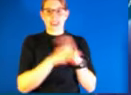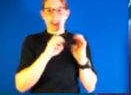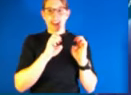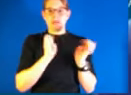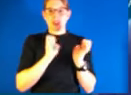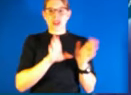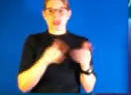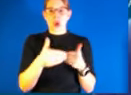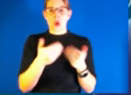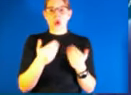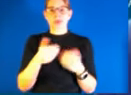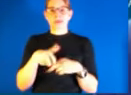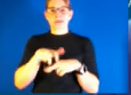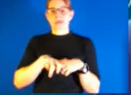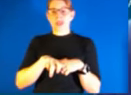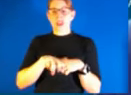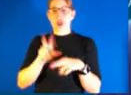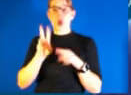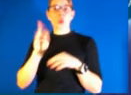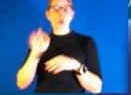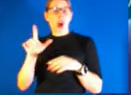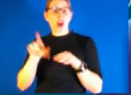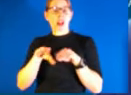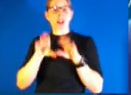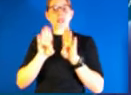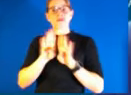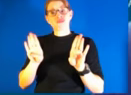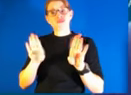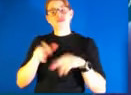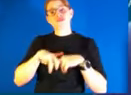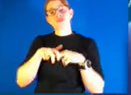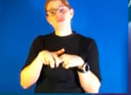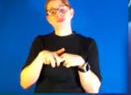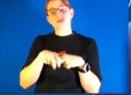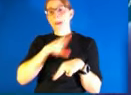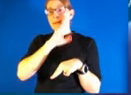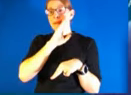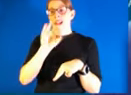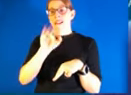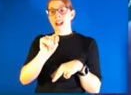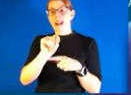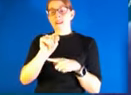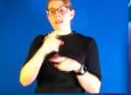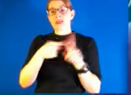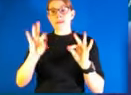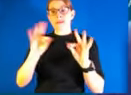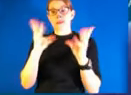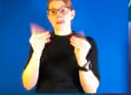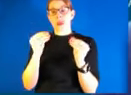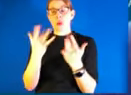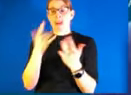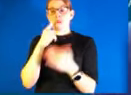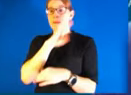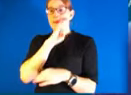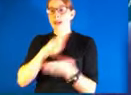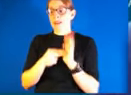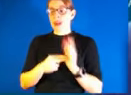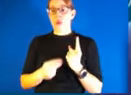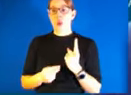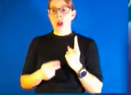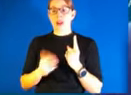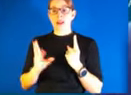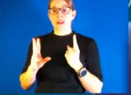on the wall with their patient on the ambulance cot, waiting for an ER bed to open up, that takes an ambulance out of commission for the